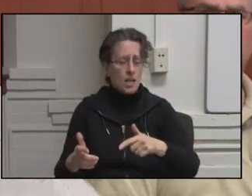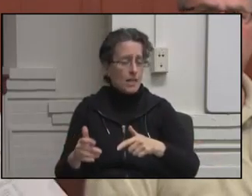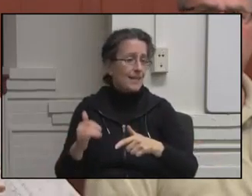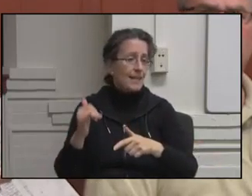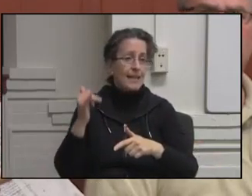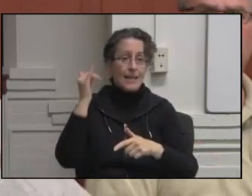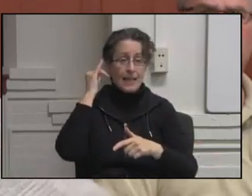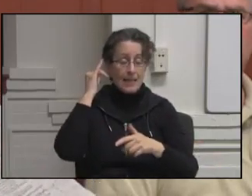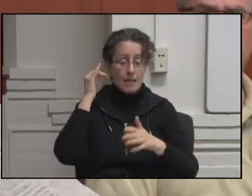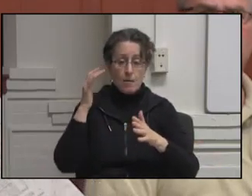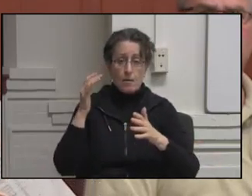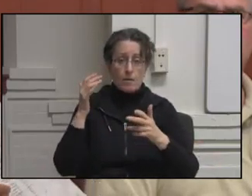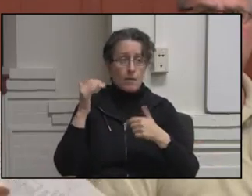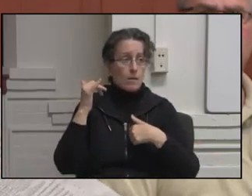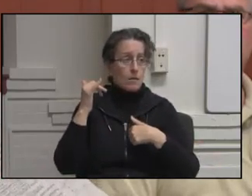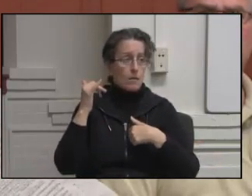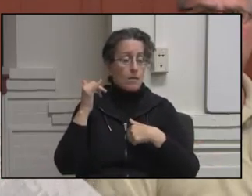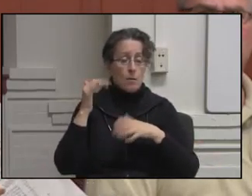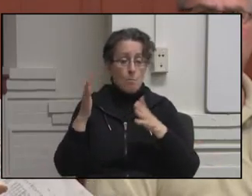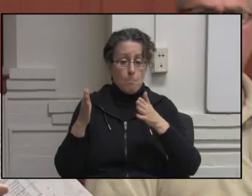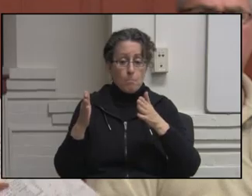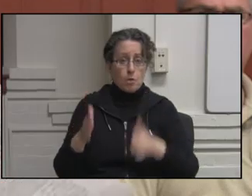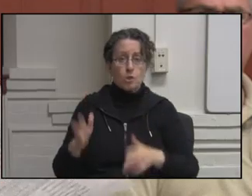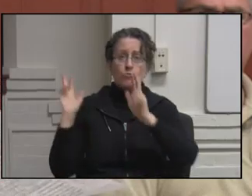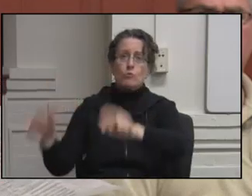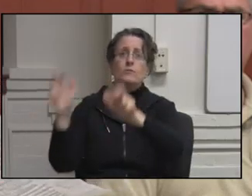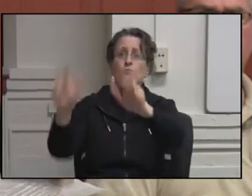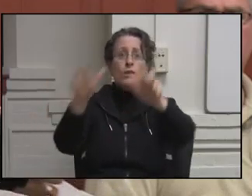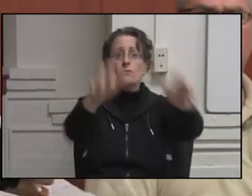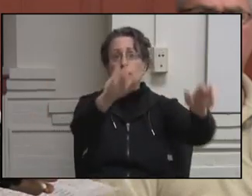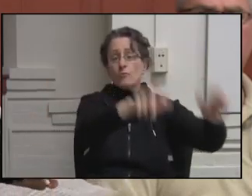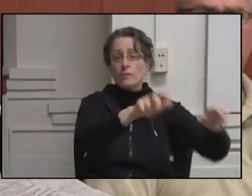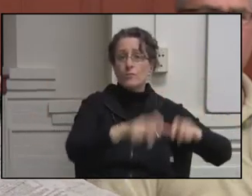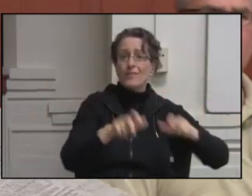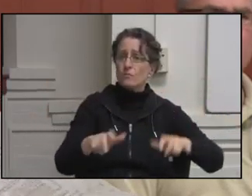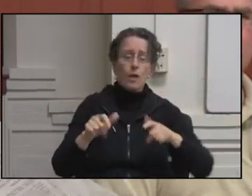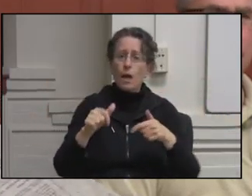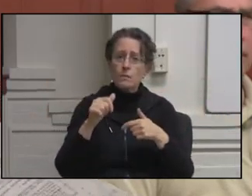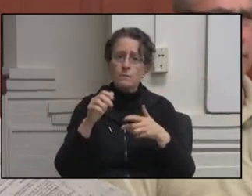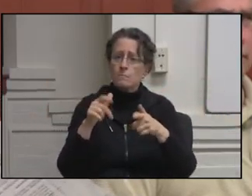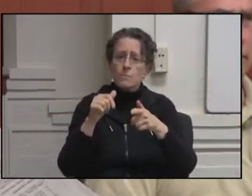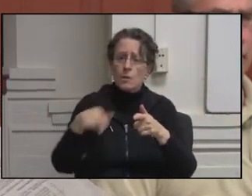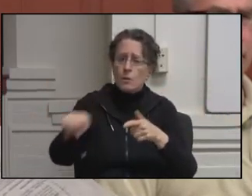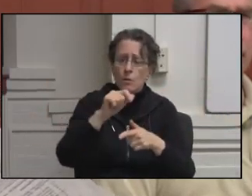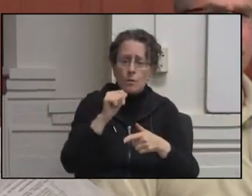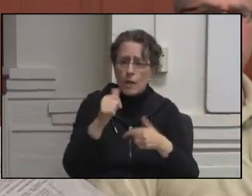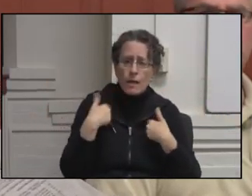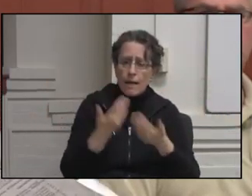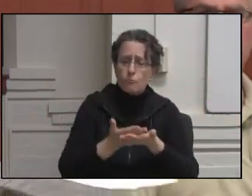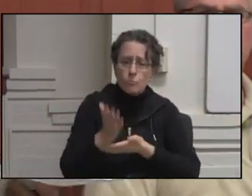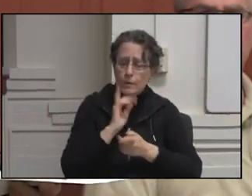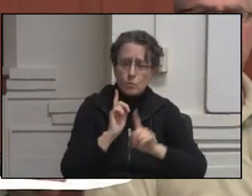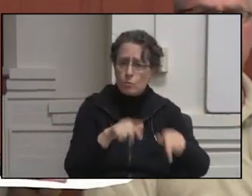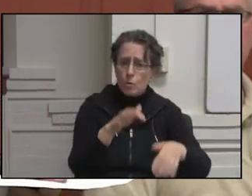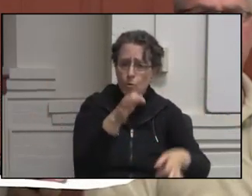in jail people without any right to going to court. Is this related to that, and is that